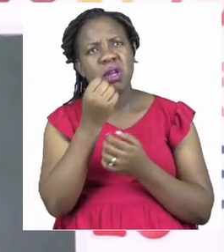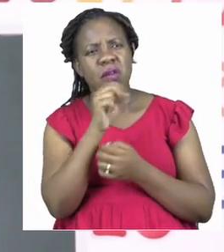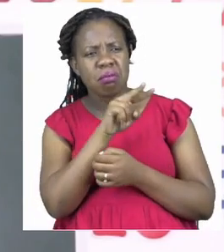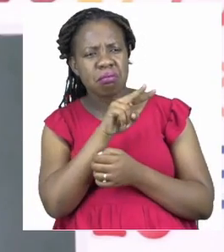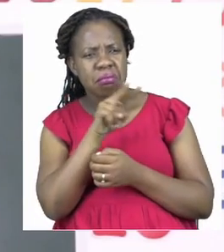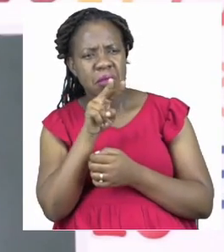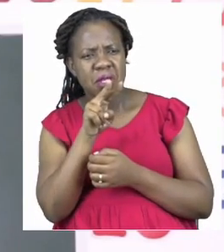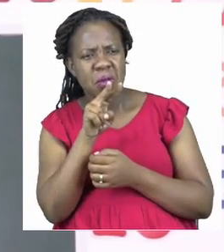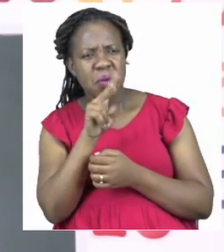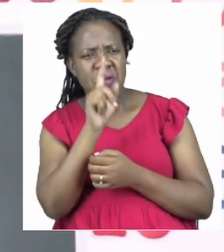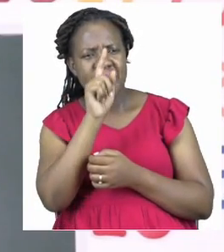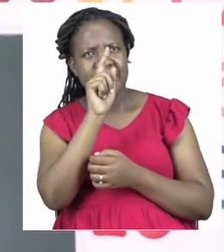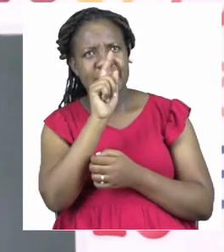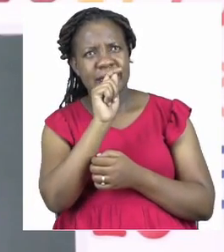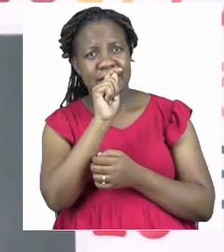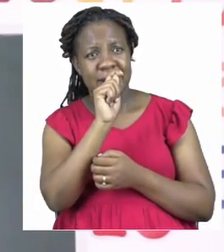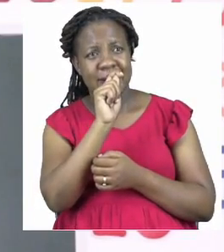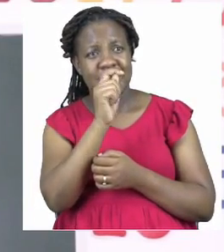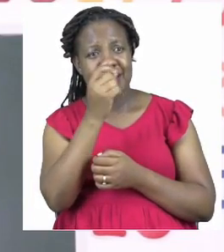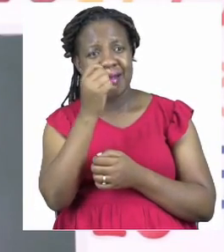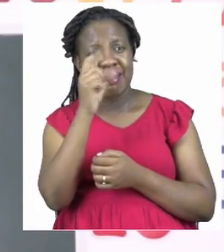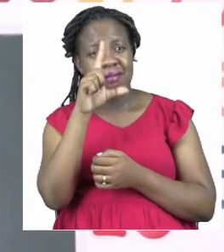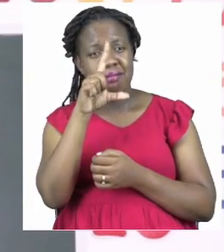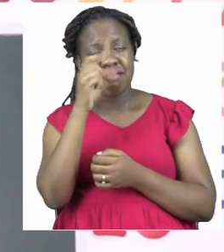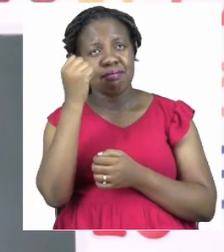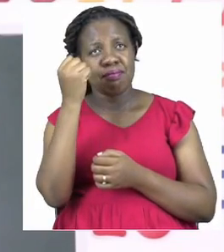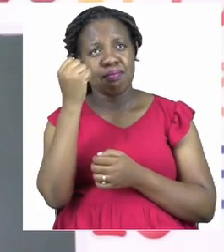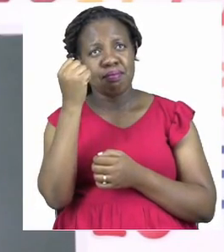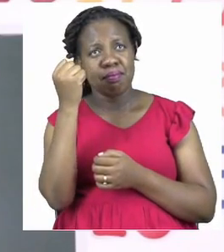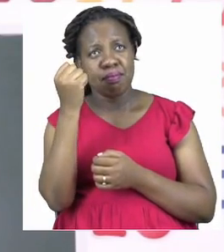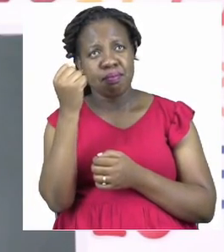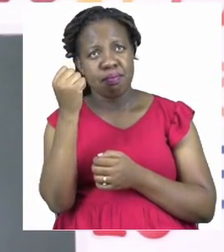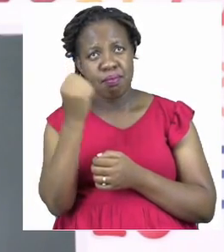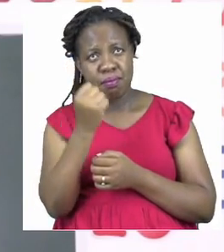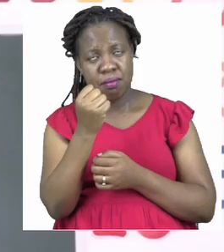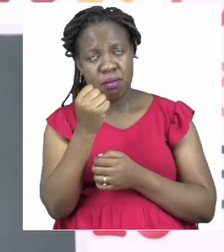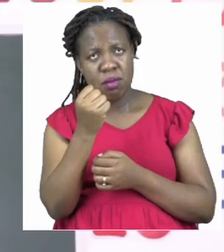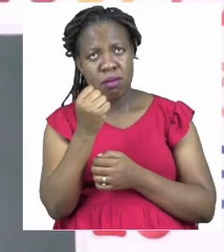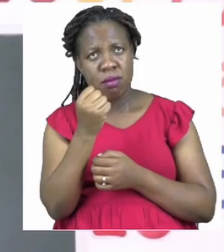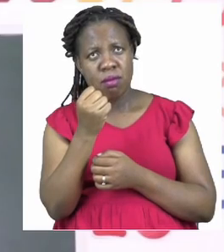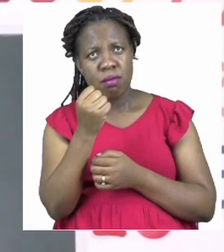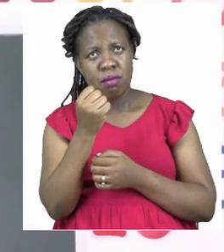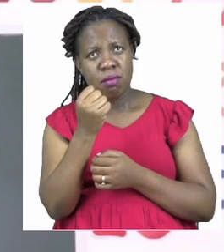letters and try to rearrange them, you actually get the word